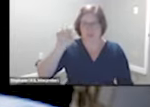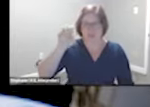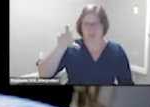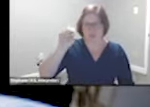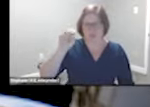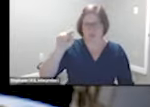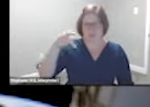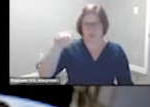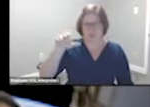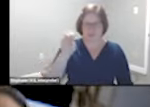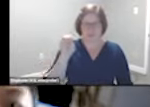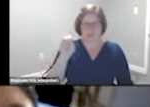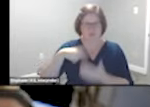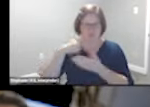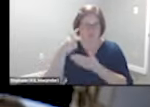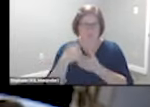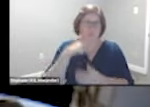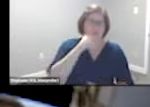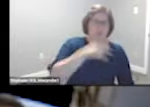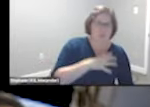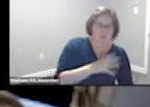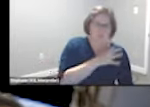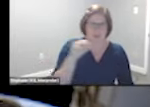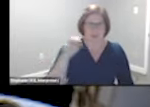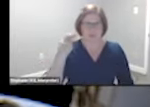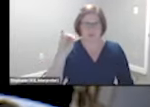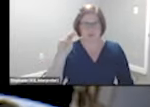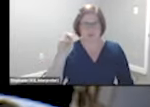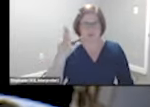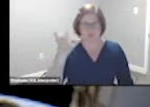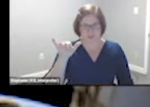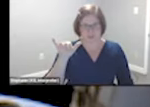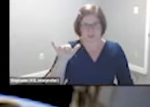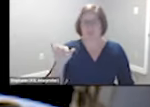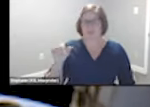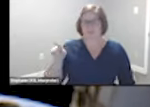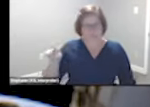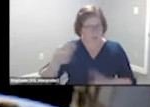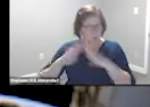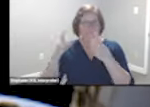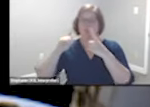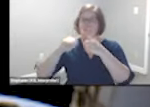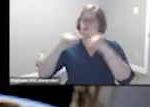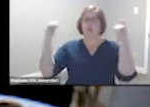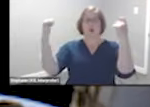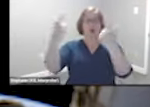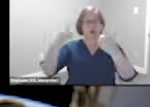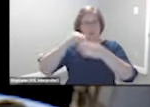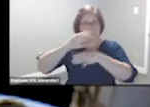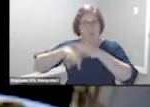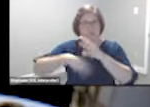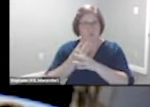gender minority undergraduates. The Brooke Owens Fellowship is open to any college students anywhere in the world, and it's something that